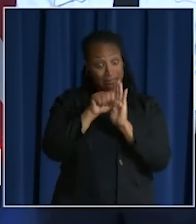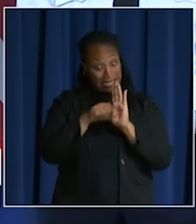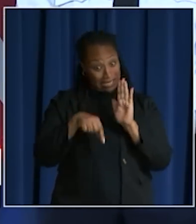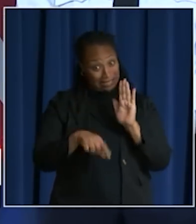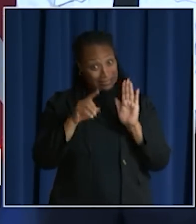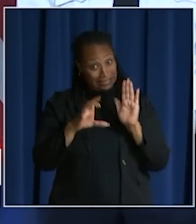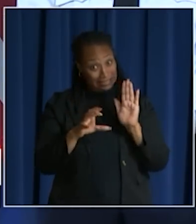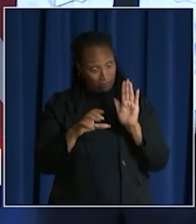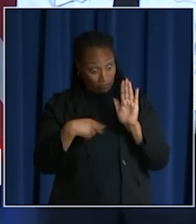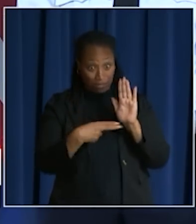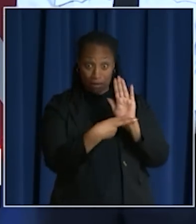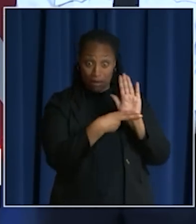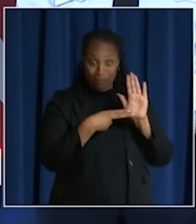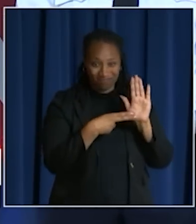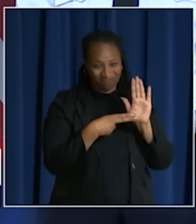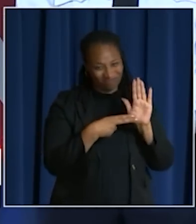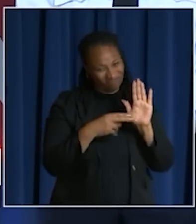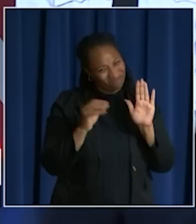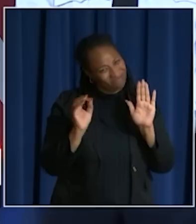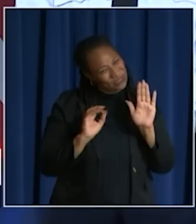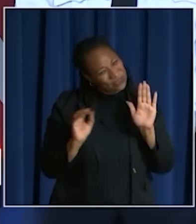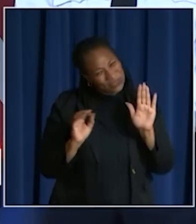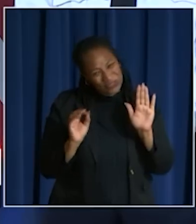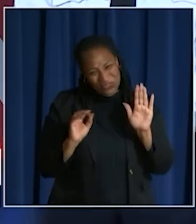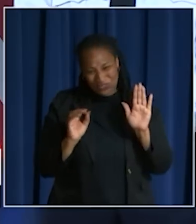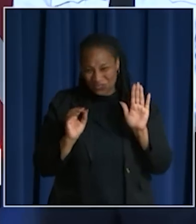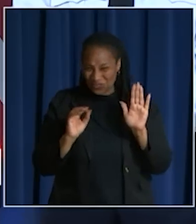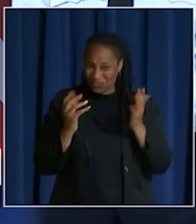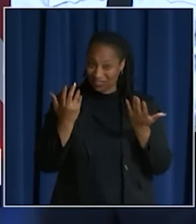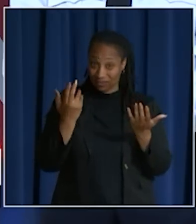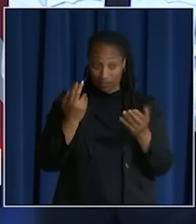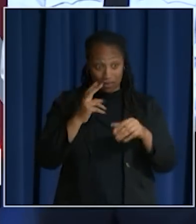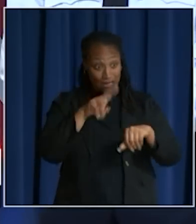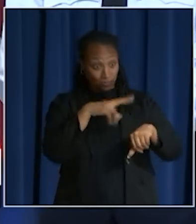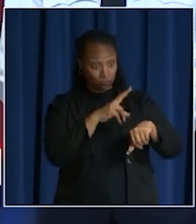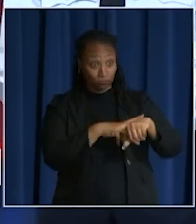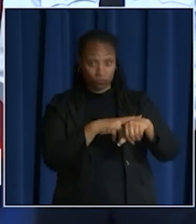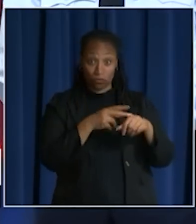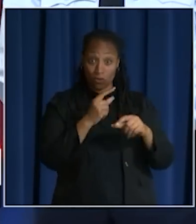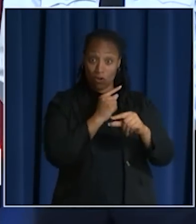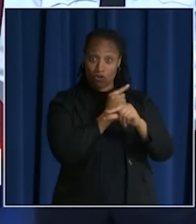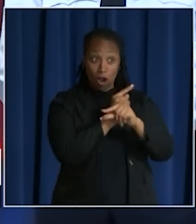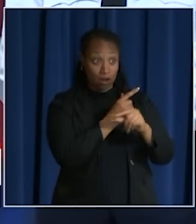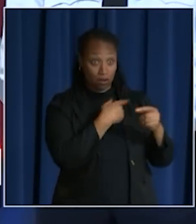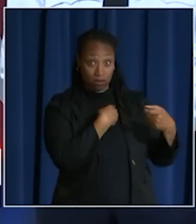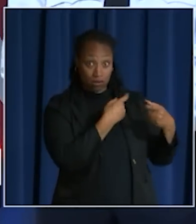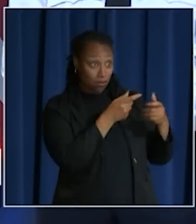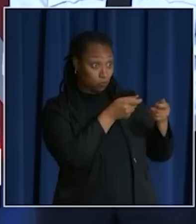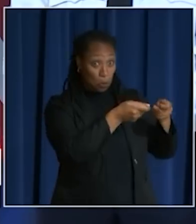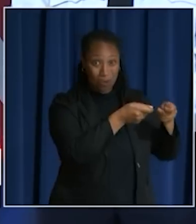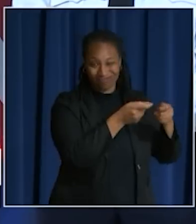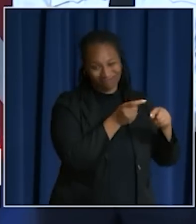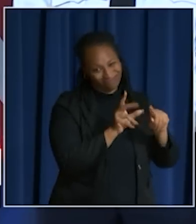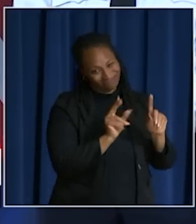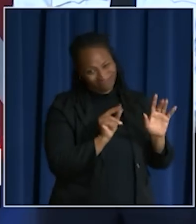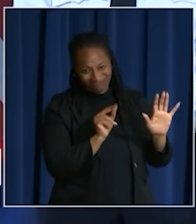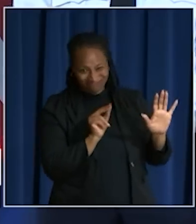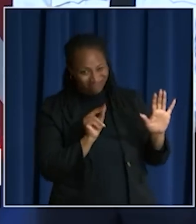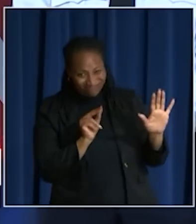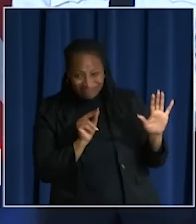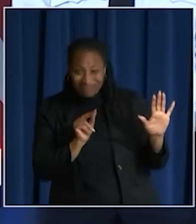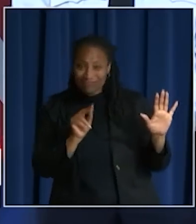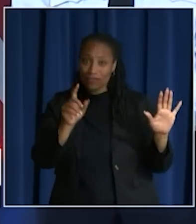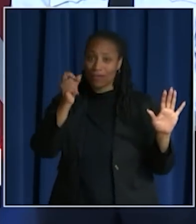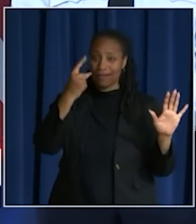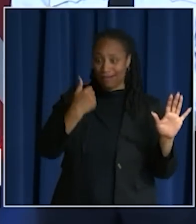don't have senators or full autonomy. Limited home rule gives the federal